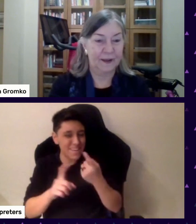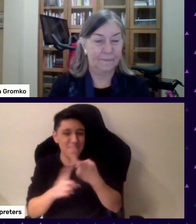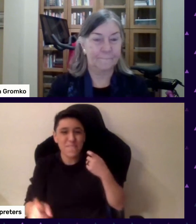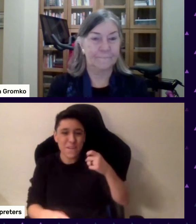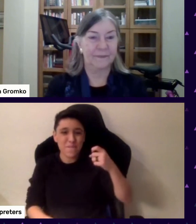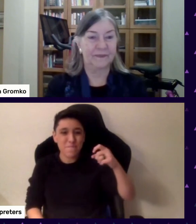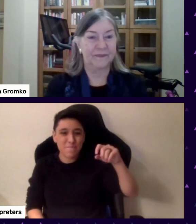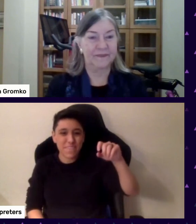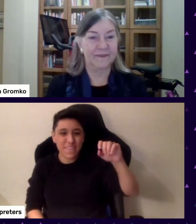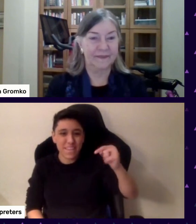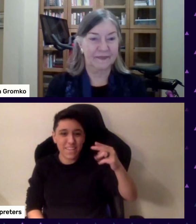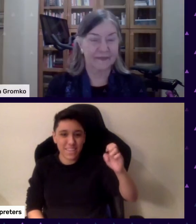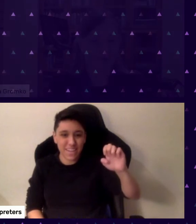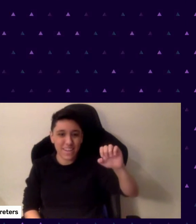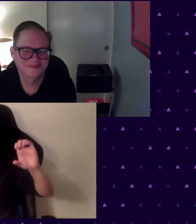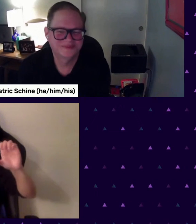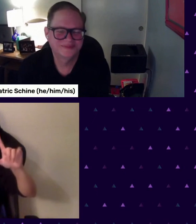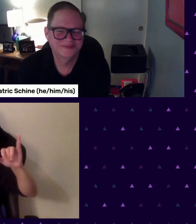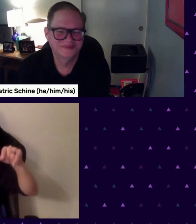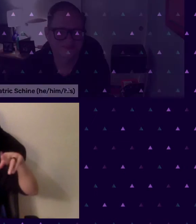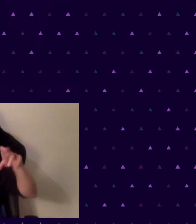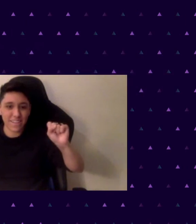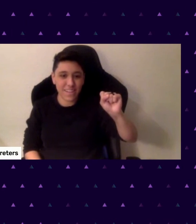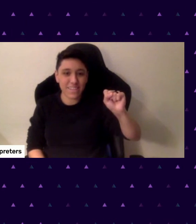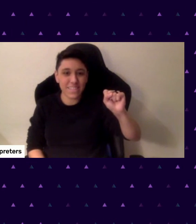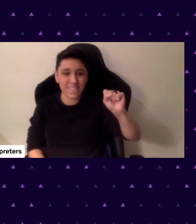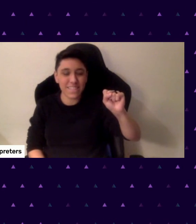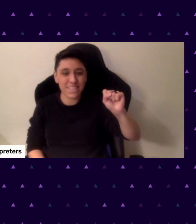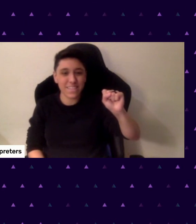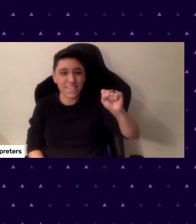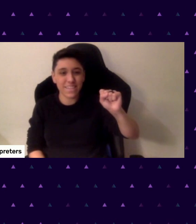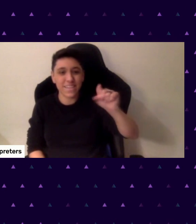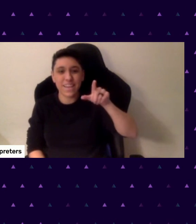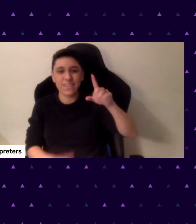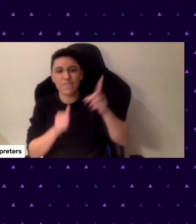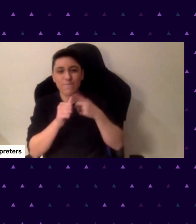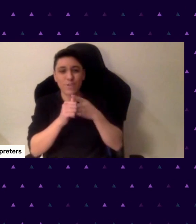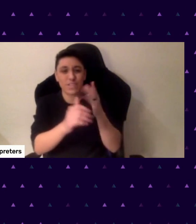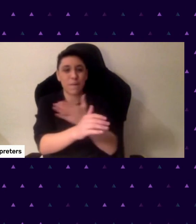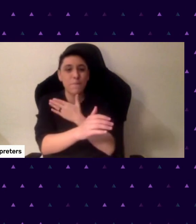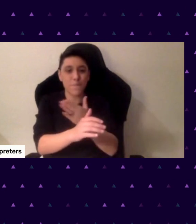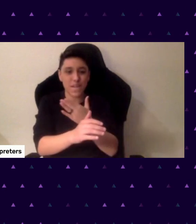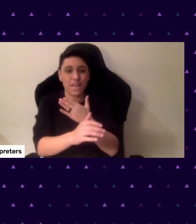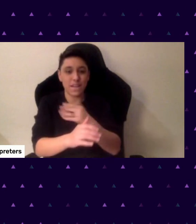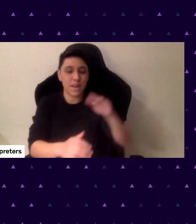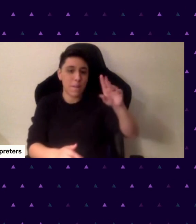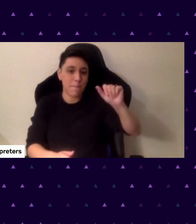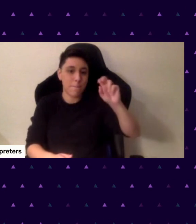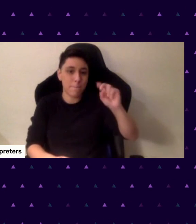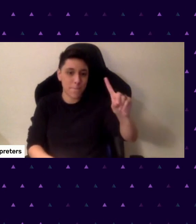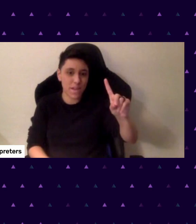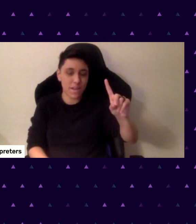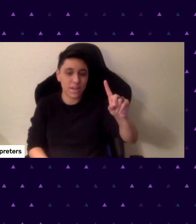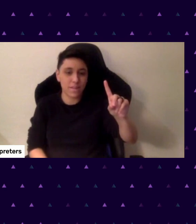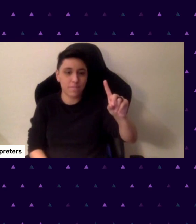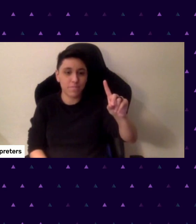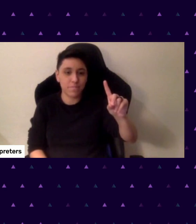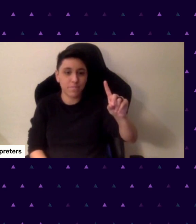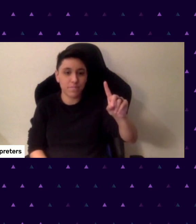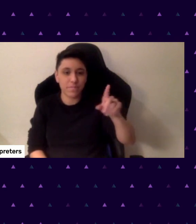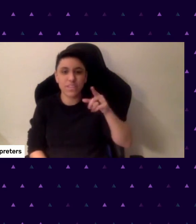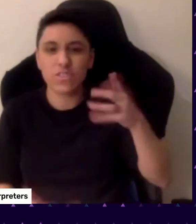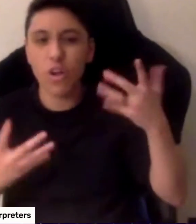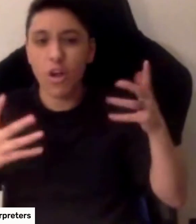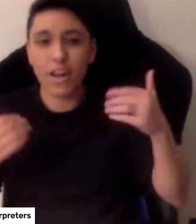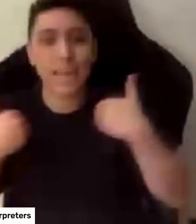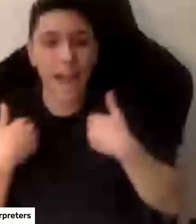Clicks. He's a trans man. He was the Clicks was the first band that ever got so they already had a recording